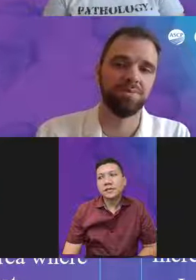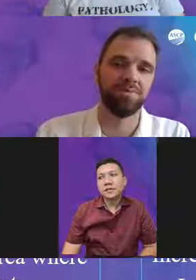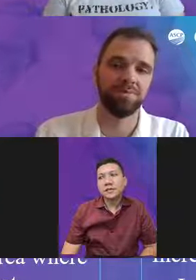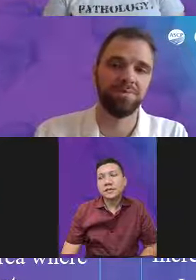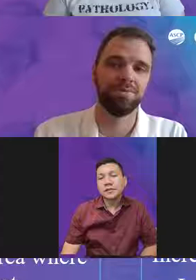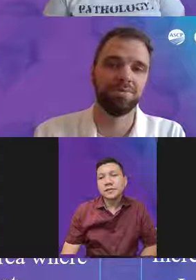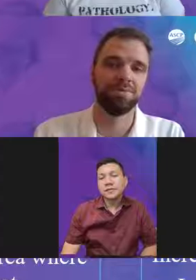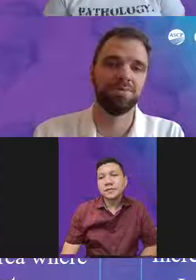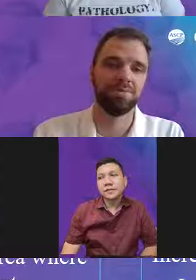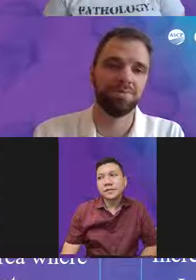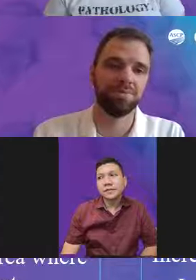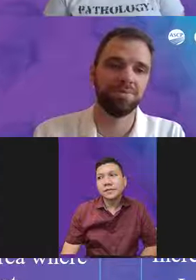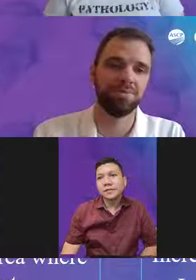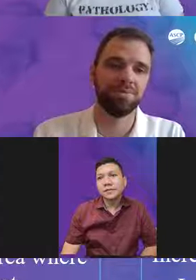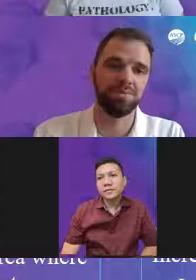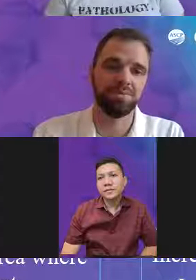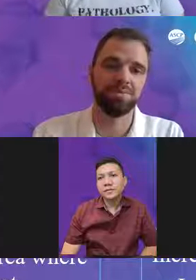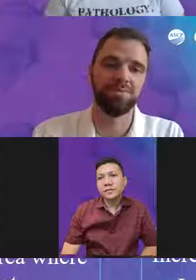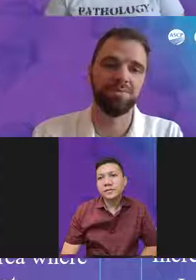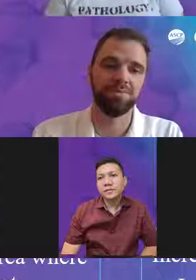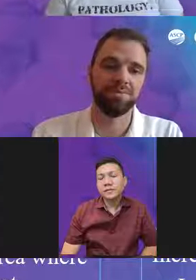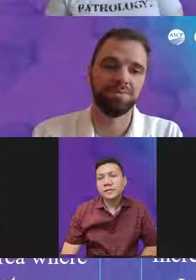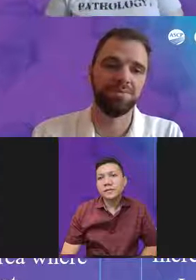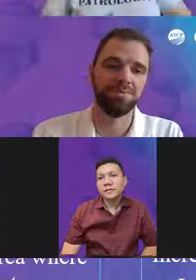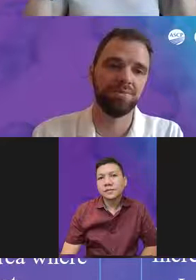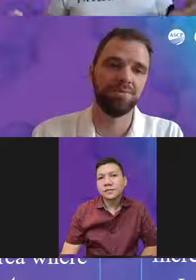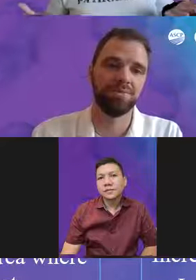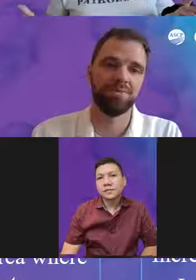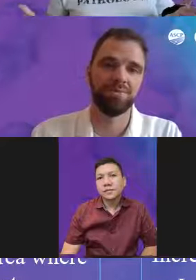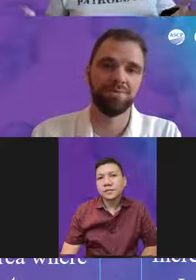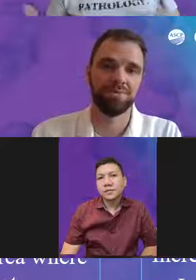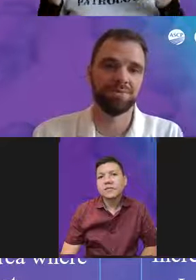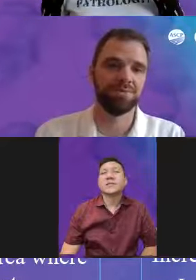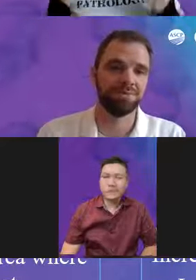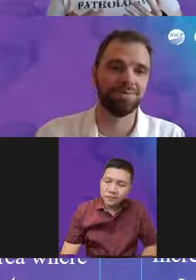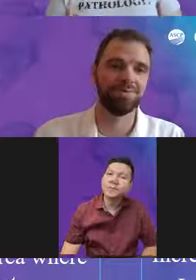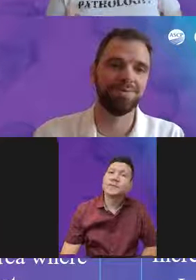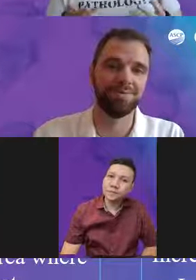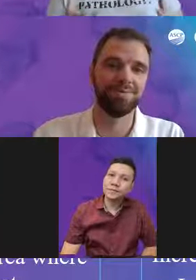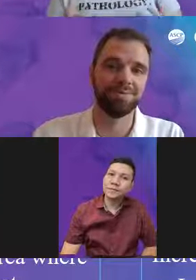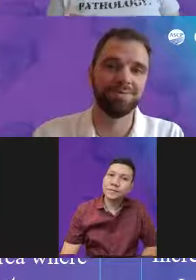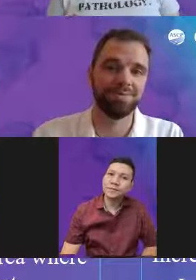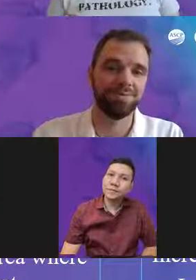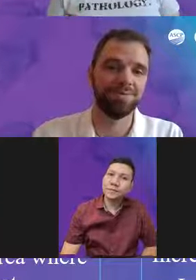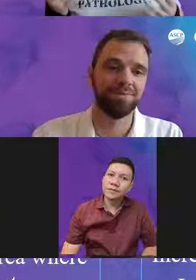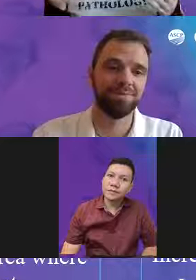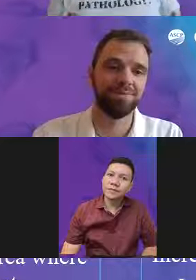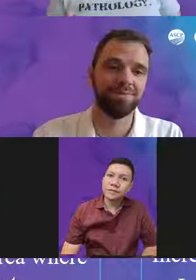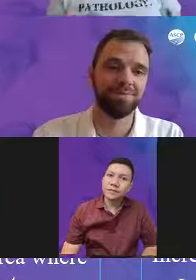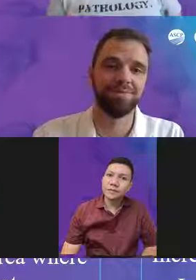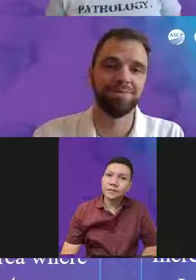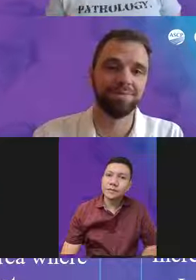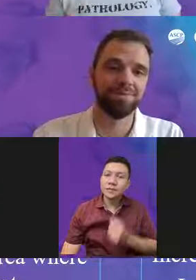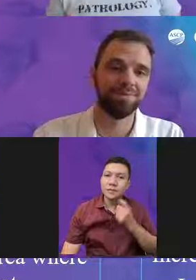from those, you need to stand up and be counted like a CBC. You need to be in there.